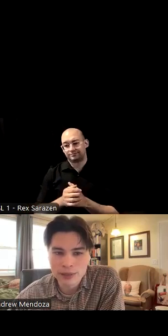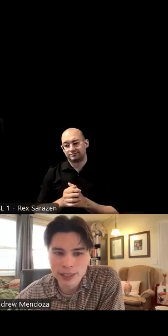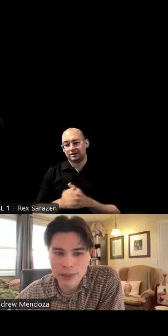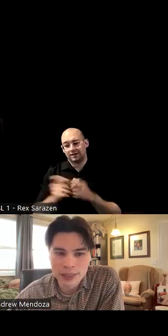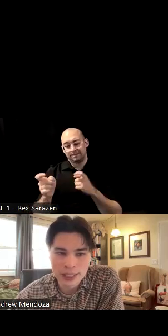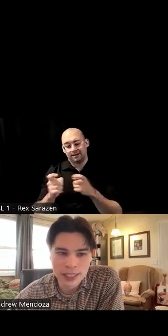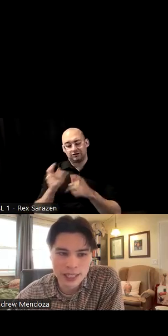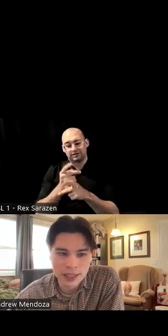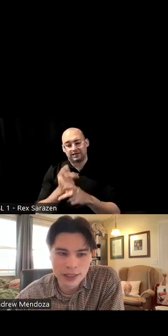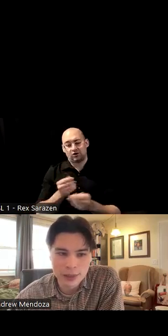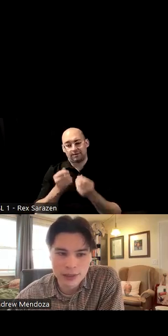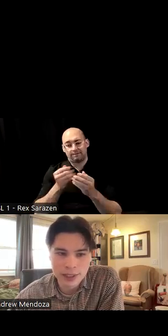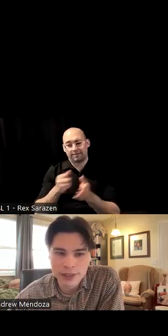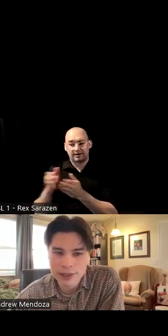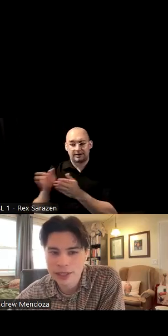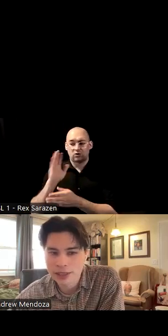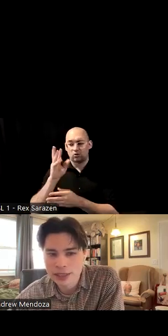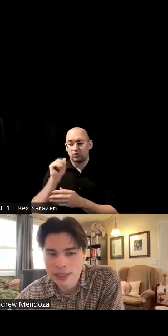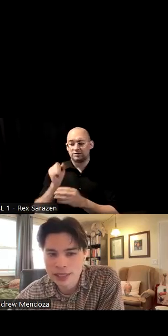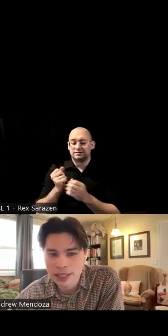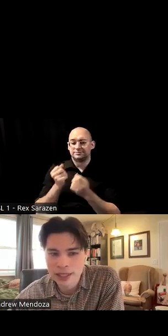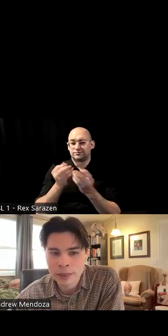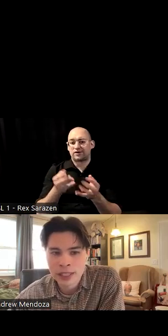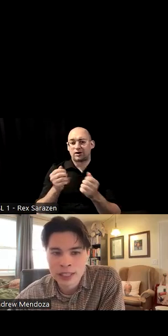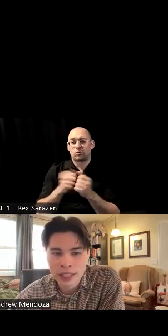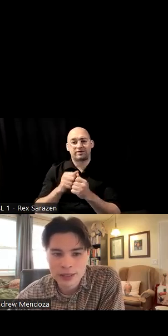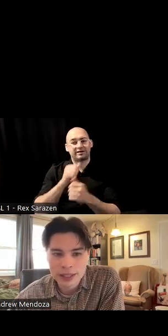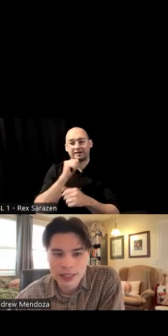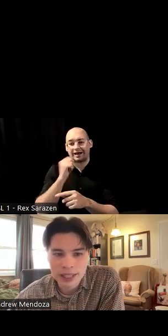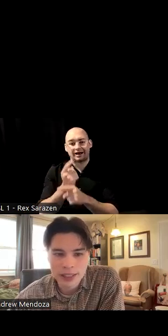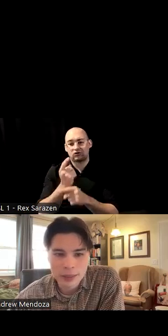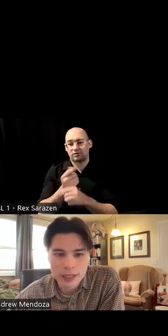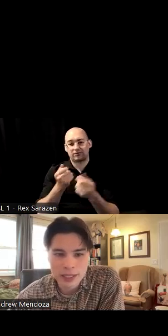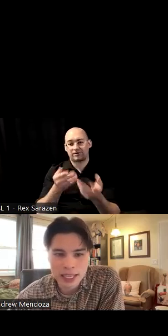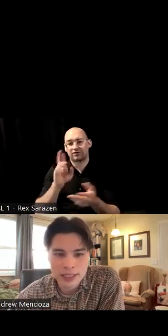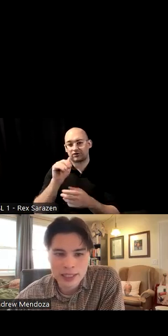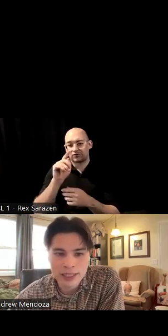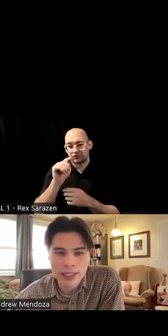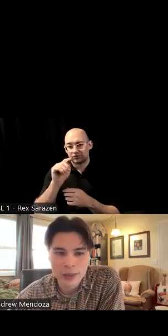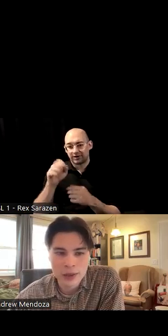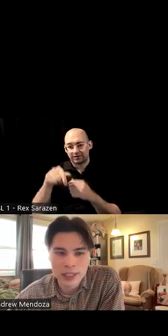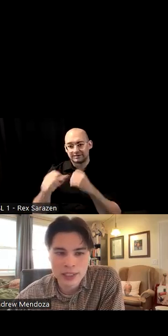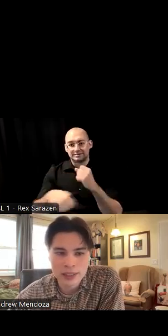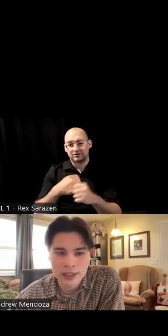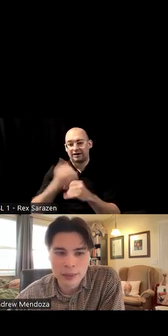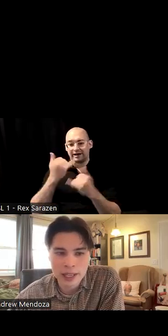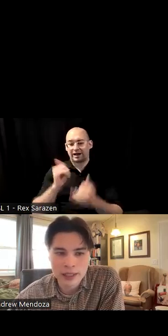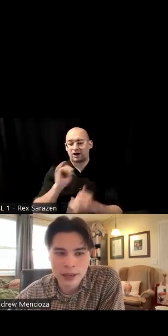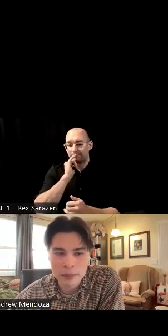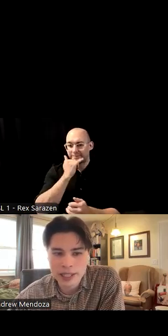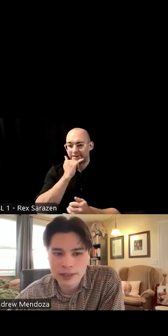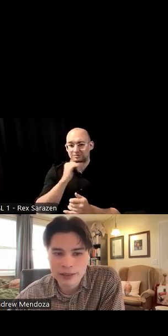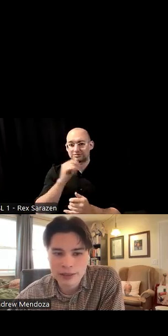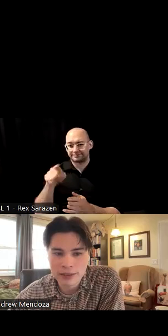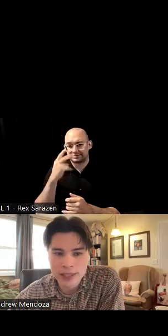were provided with an inaccurate provider rate earlier this year. Now that the error has been detected, they're wanting to claw back